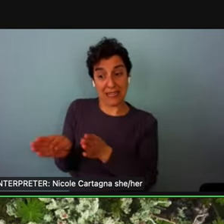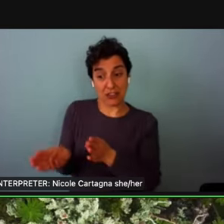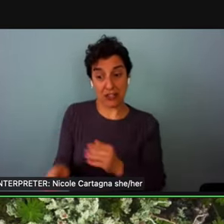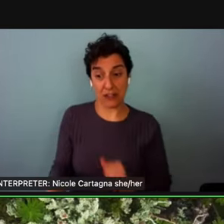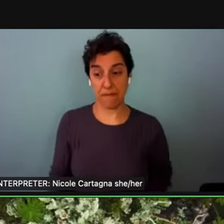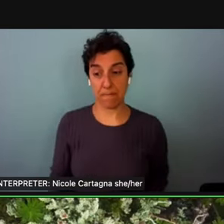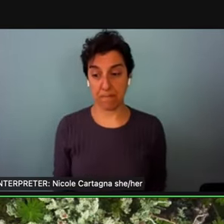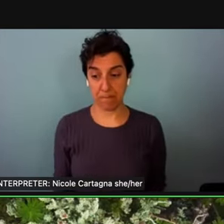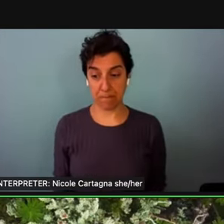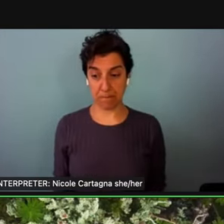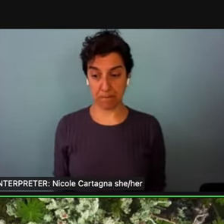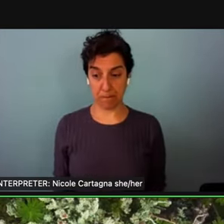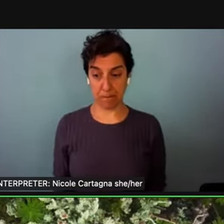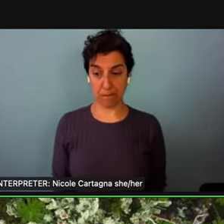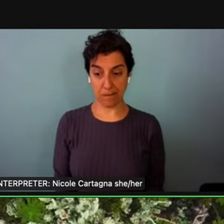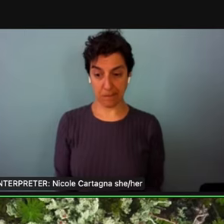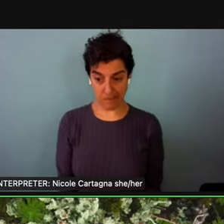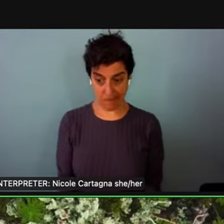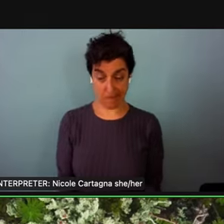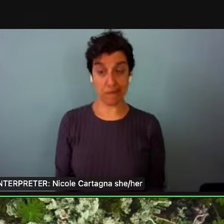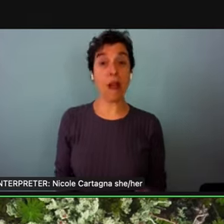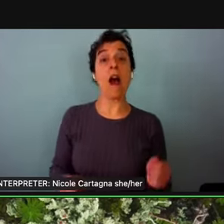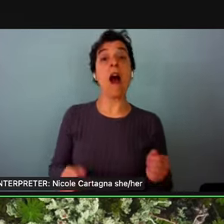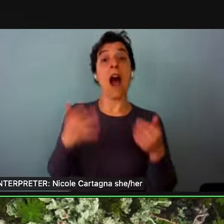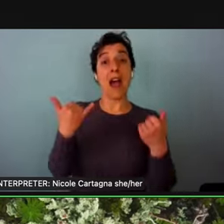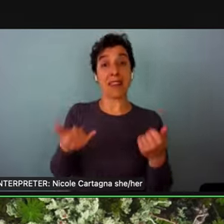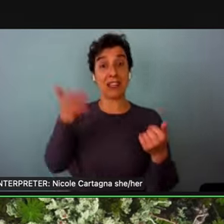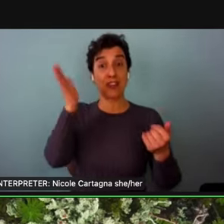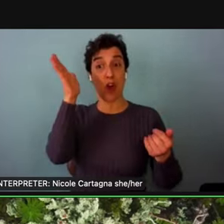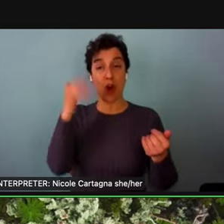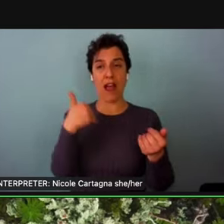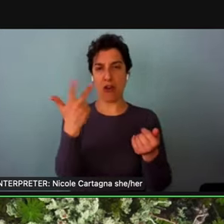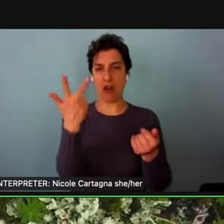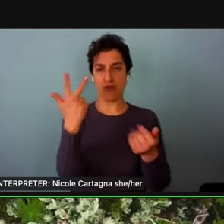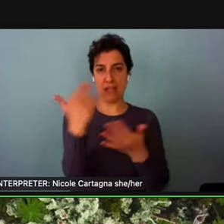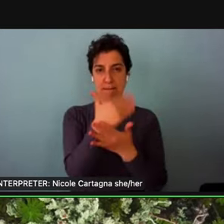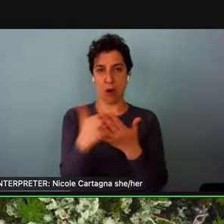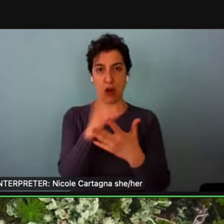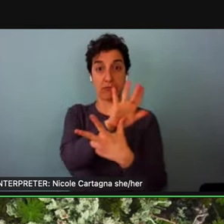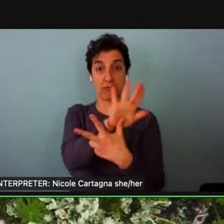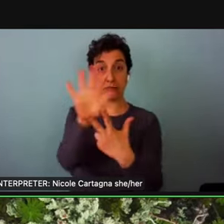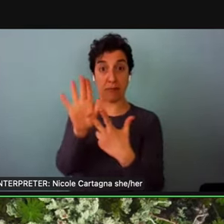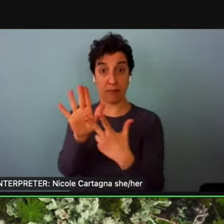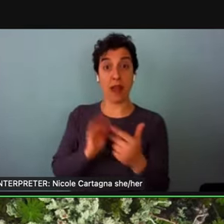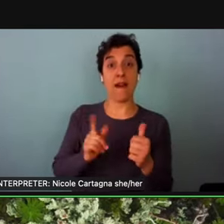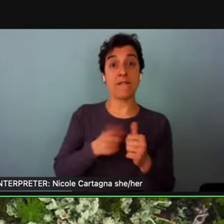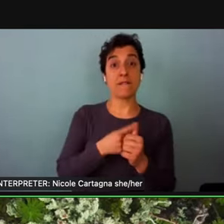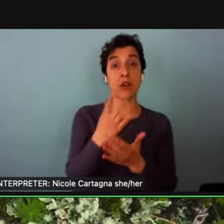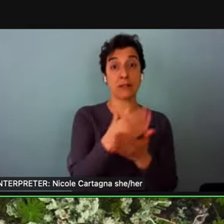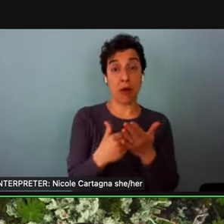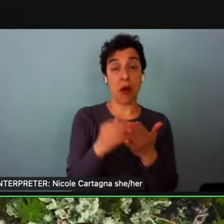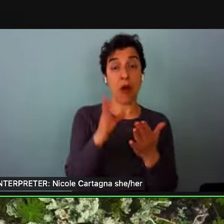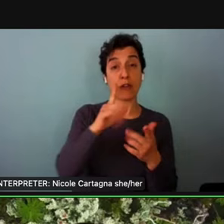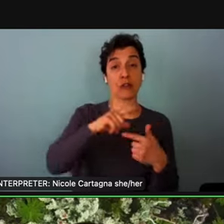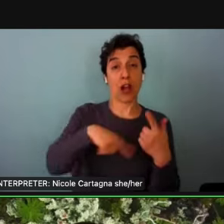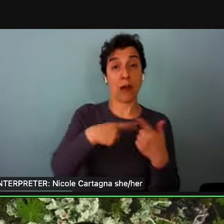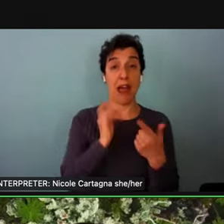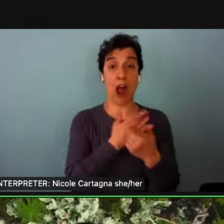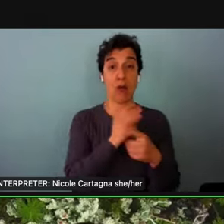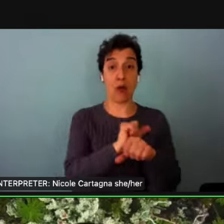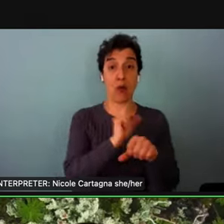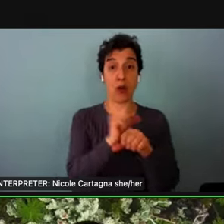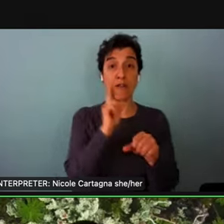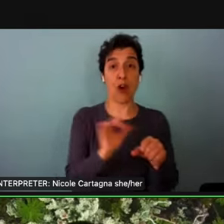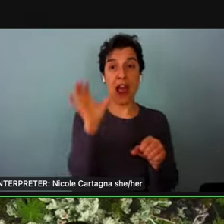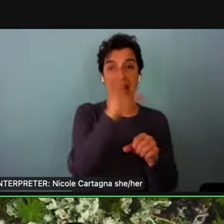So the rest of the talk is organized as follows. There are three parts. Basically, in the first part, I'll talk about our work on estimating